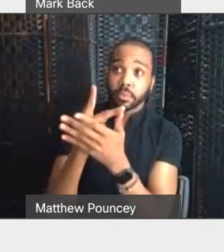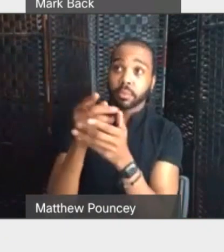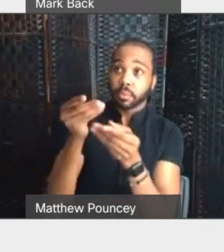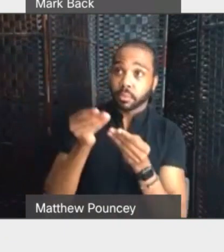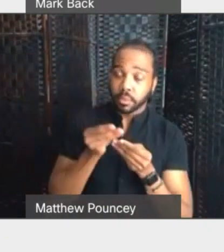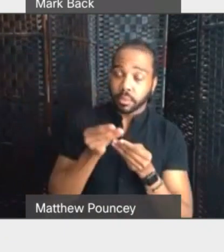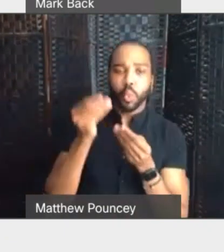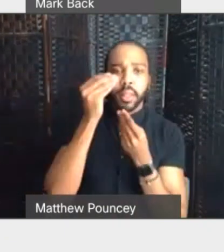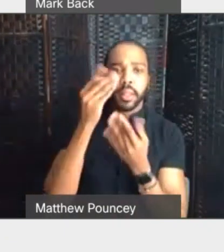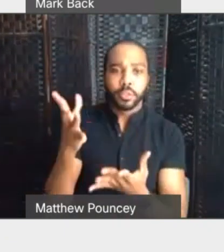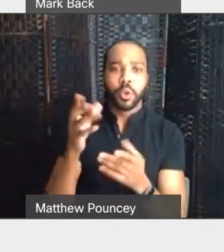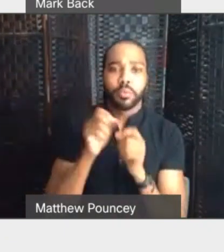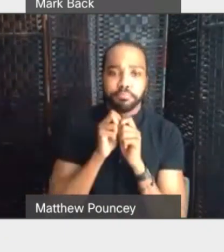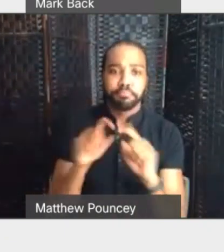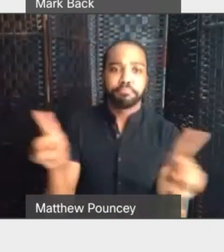out